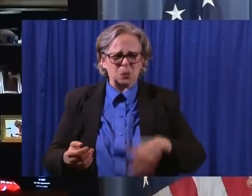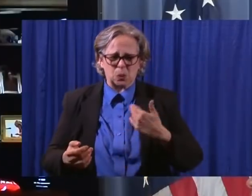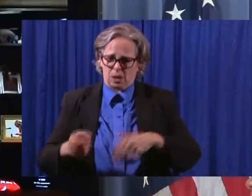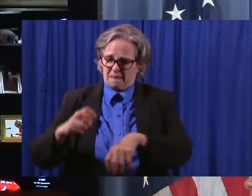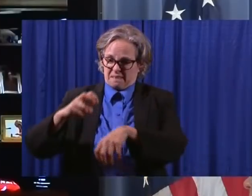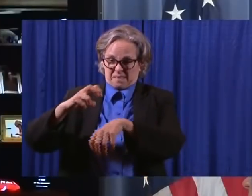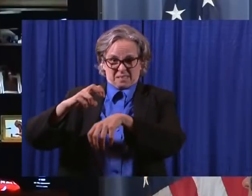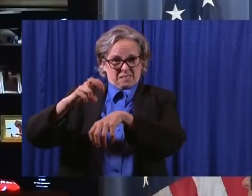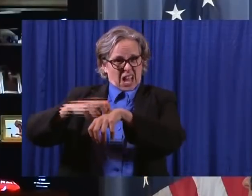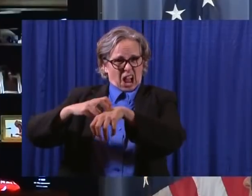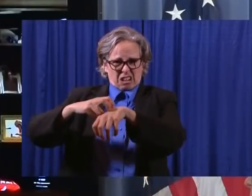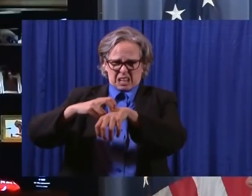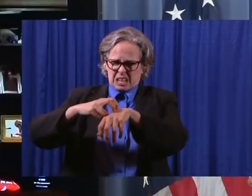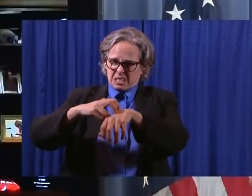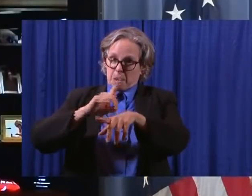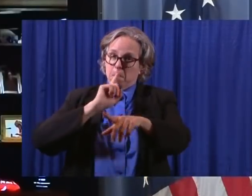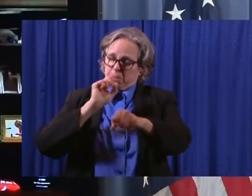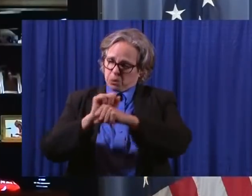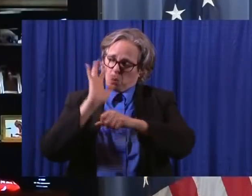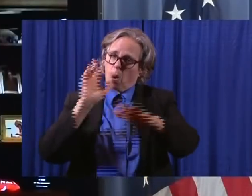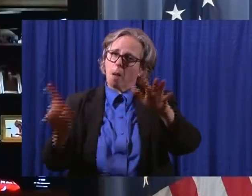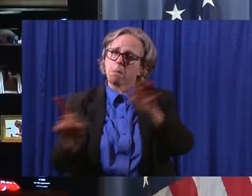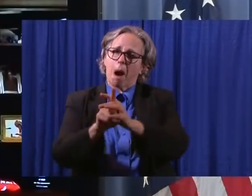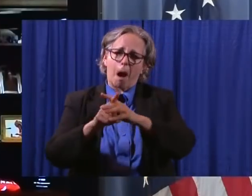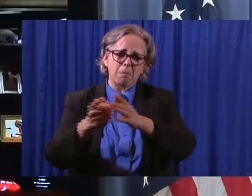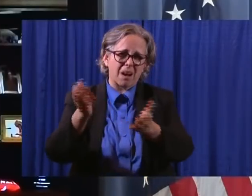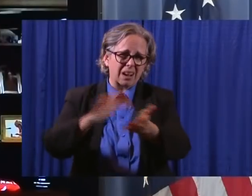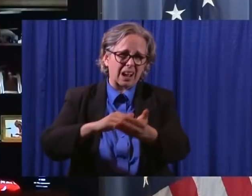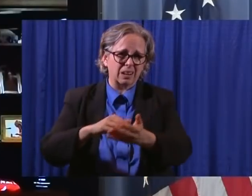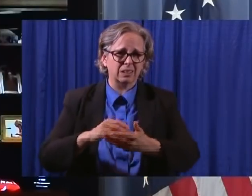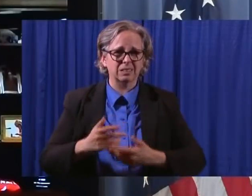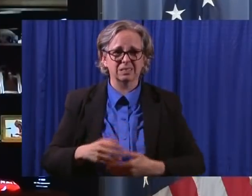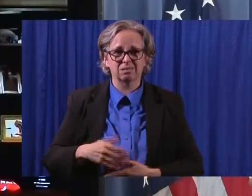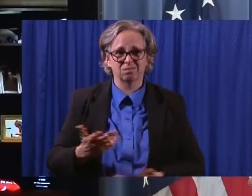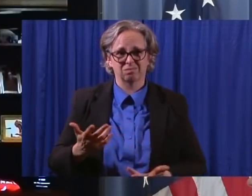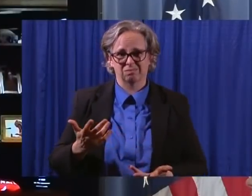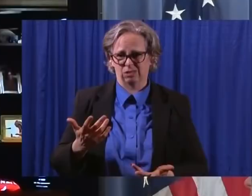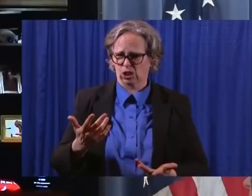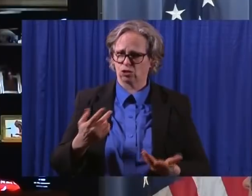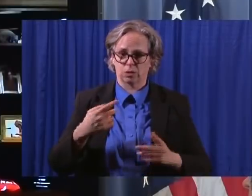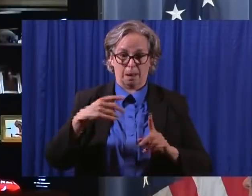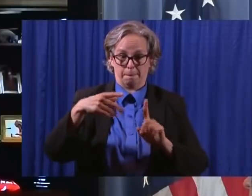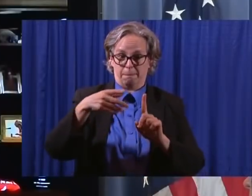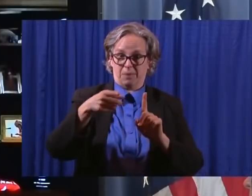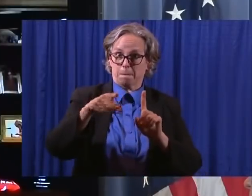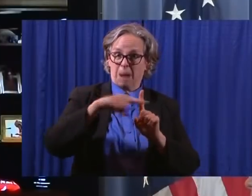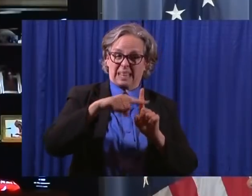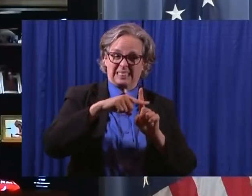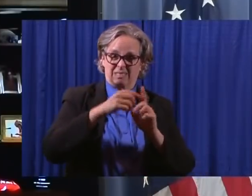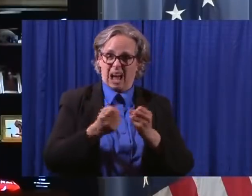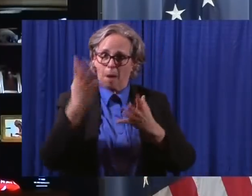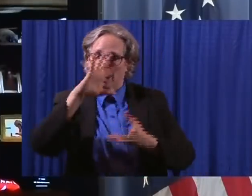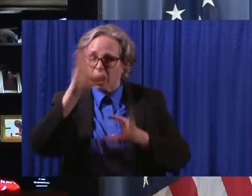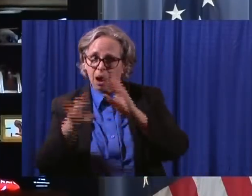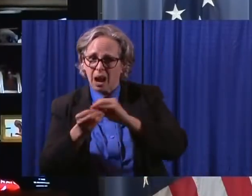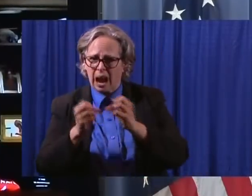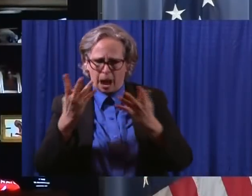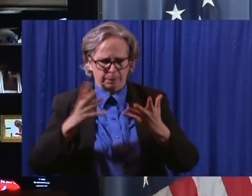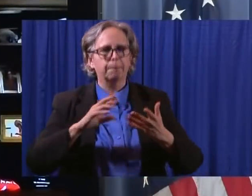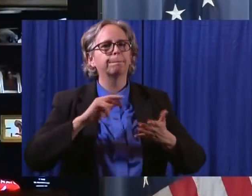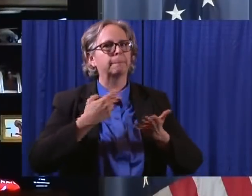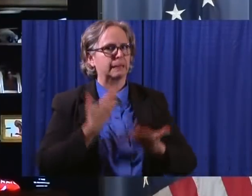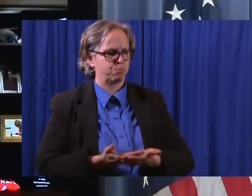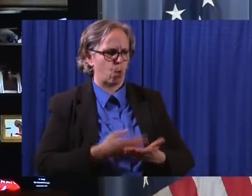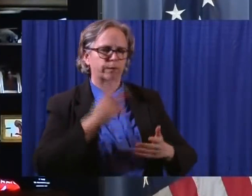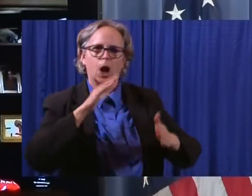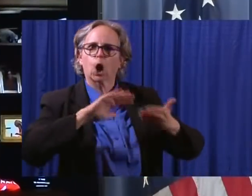younger adults also suggests that we're seeing actual more spread in the community, which just means it's so important that we actually as a community really